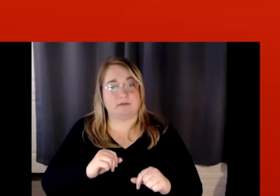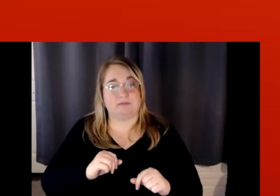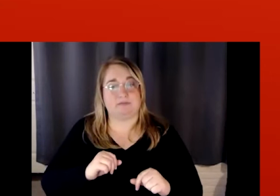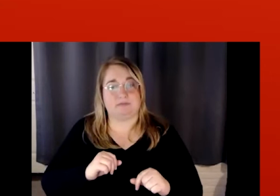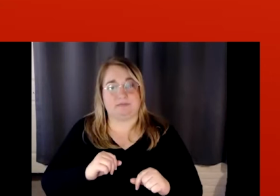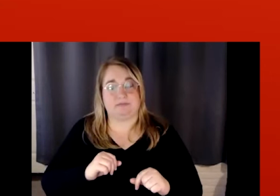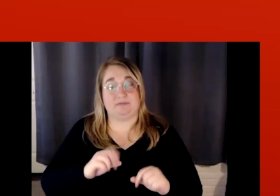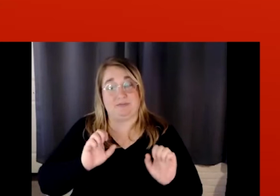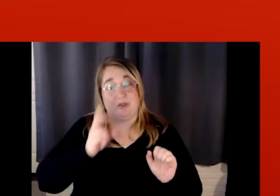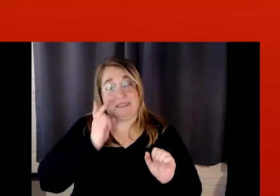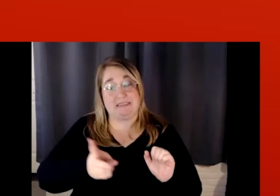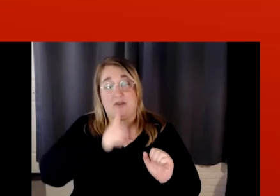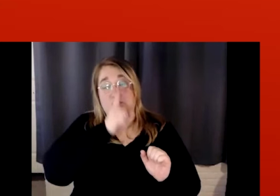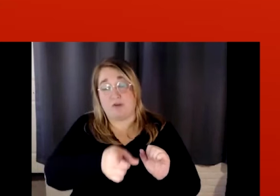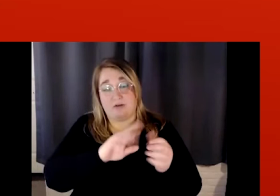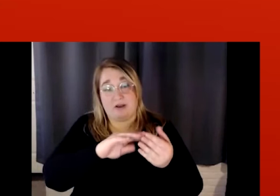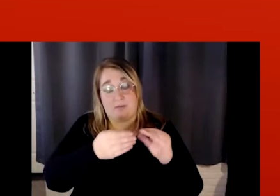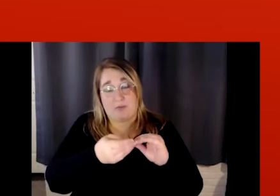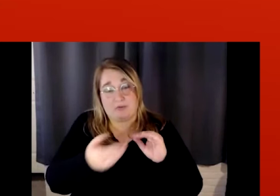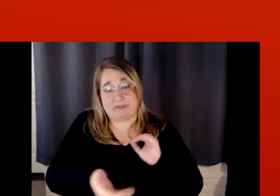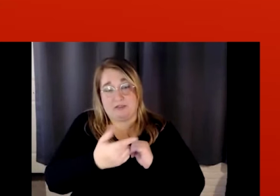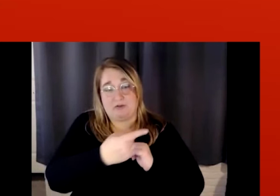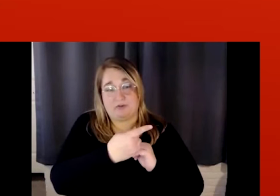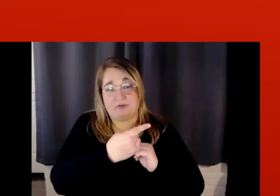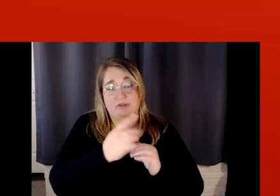real numbers here, less